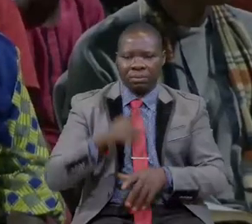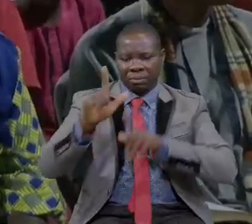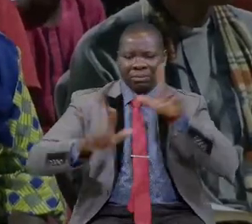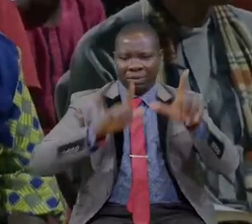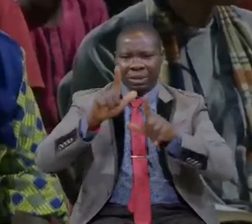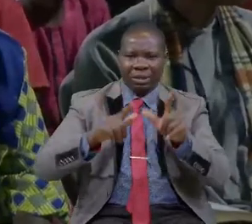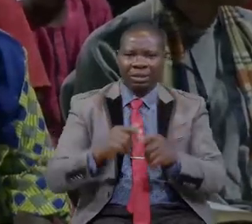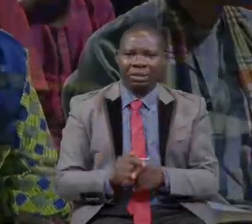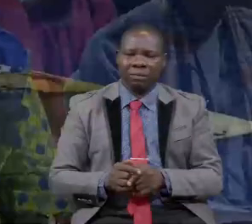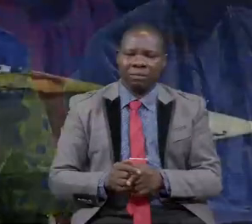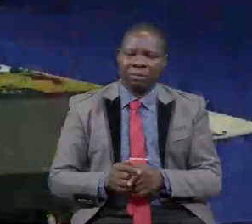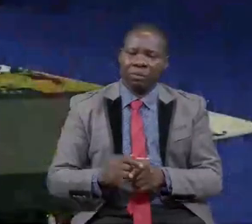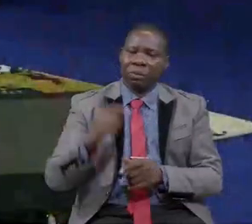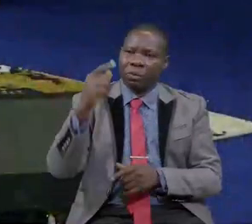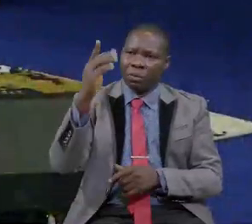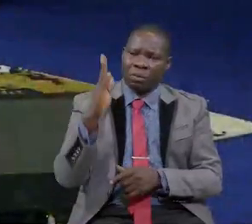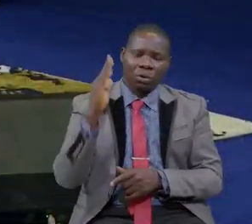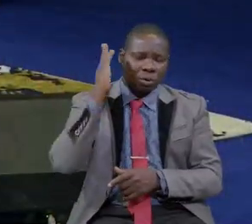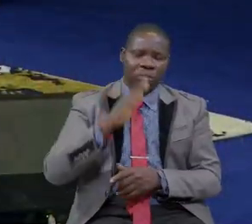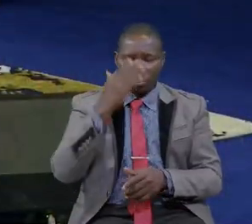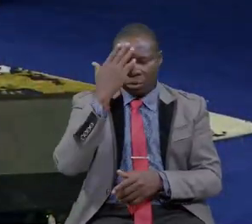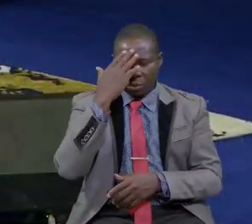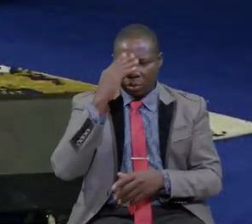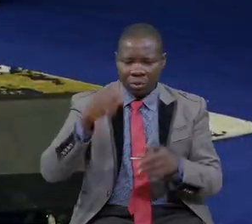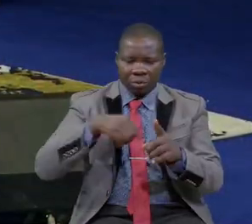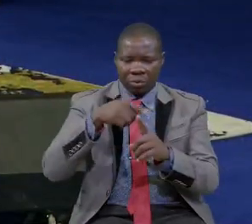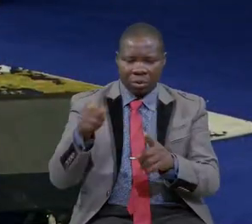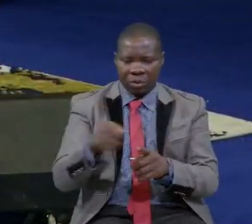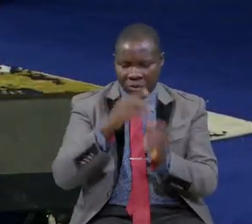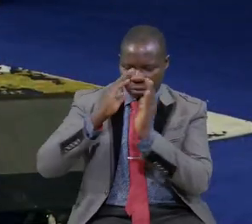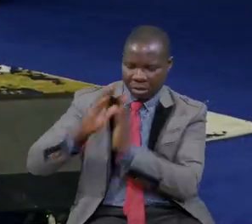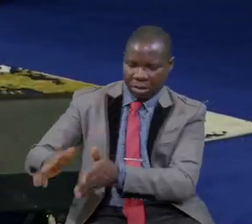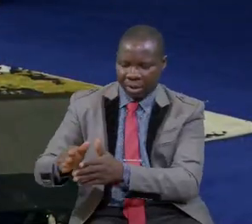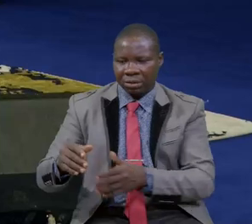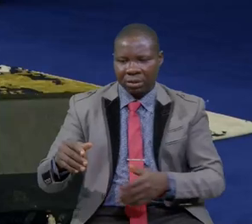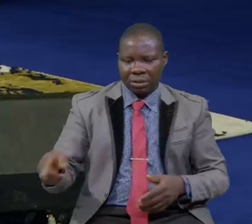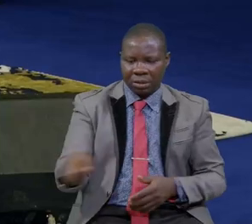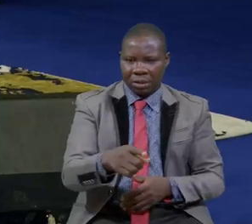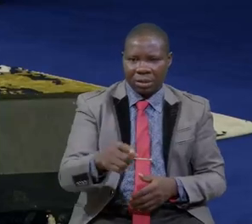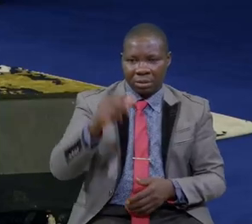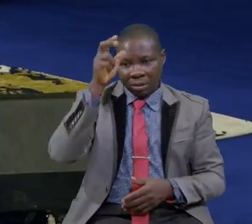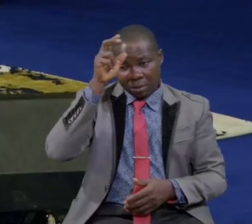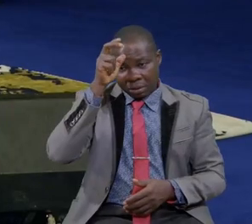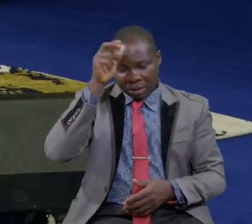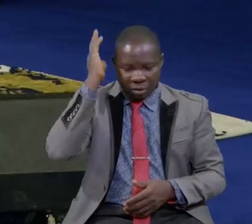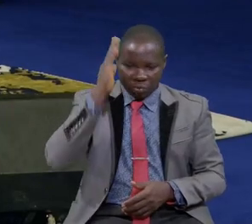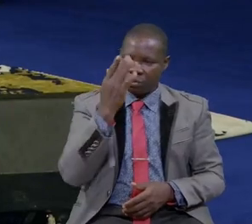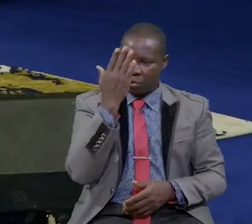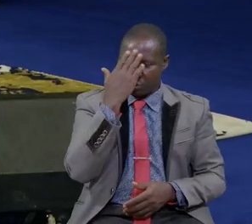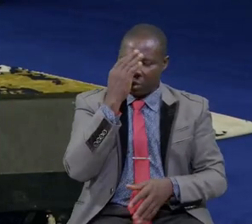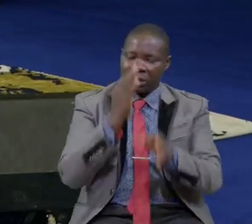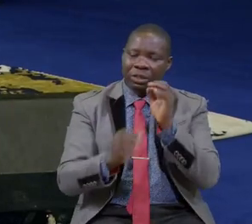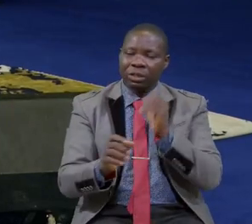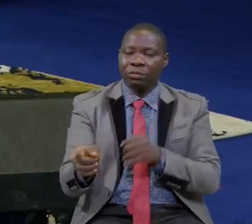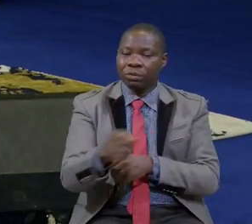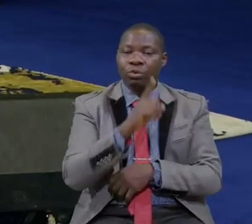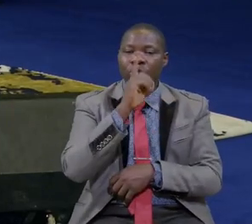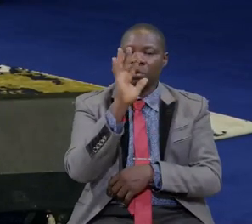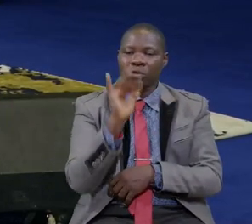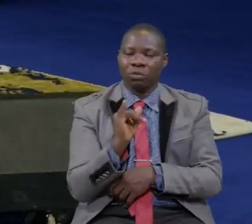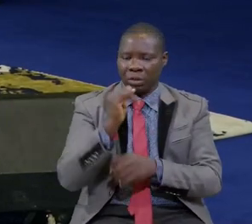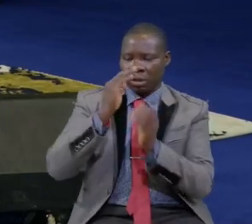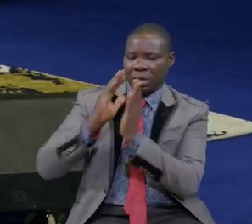God will know when you abandon them. Satan will know if you truly abandon